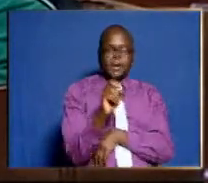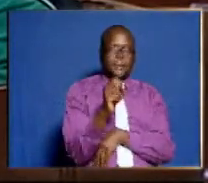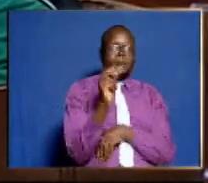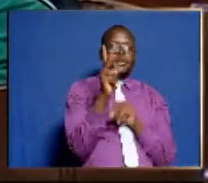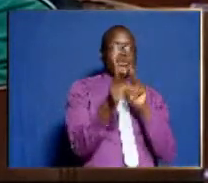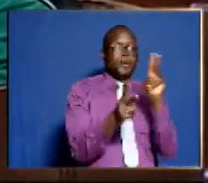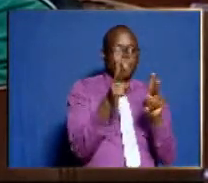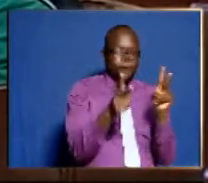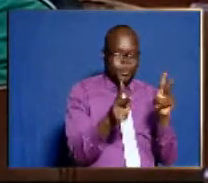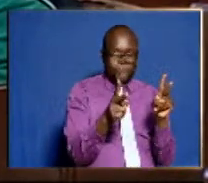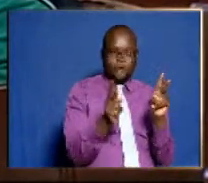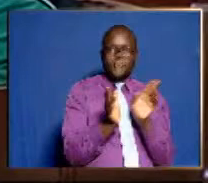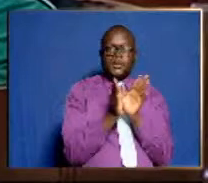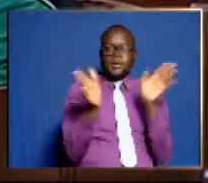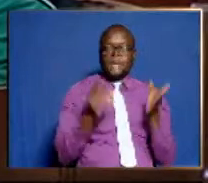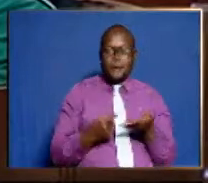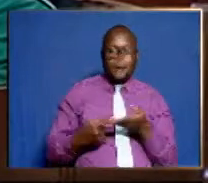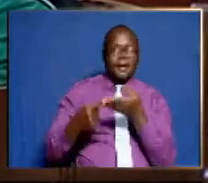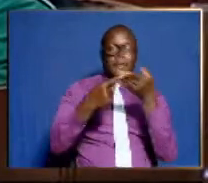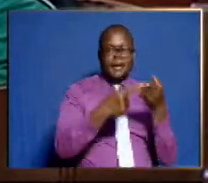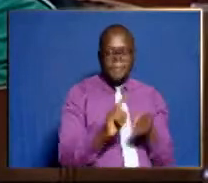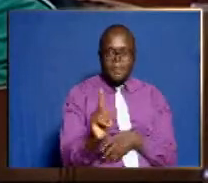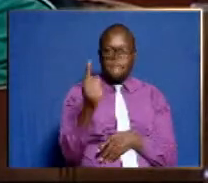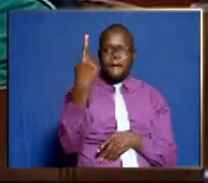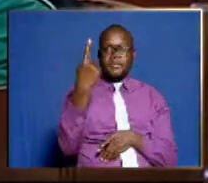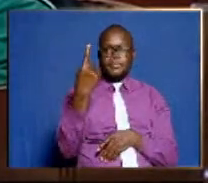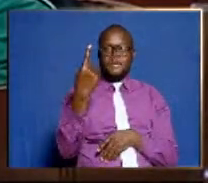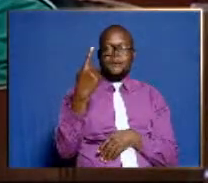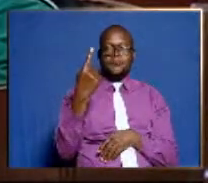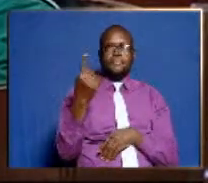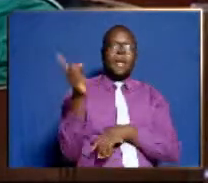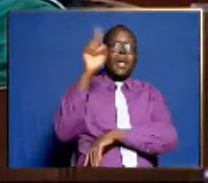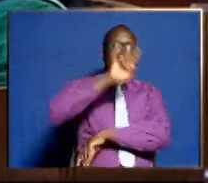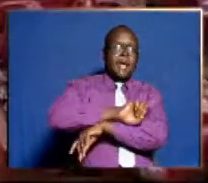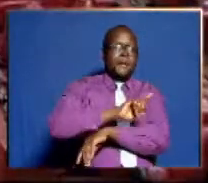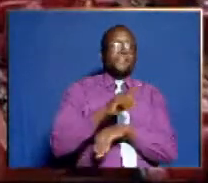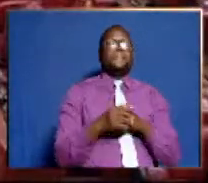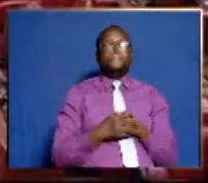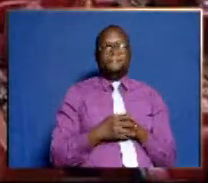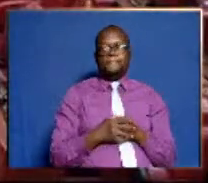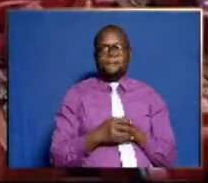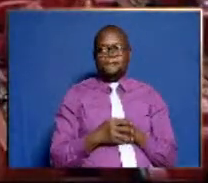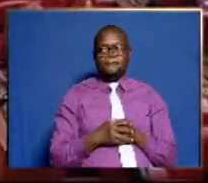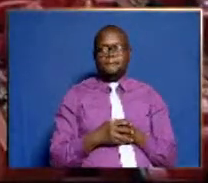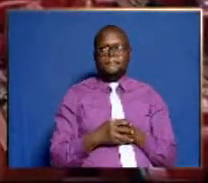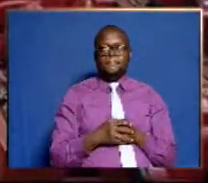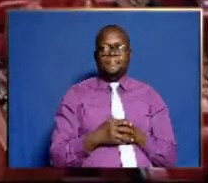2021-2022, general debate, first allotted day.